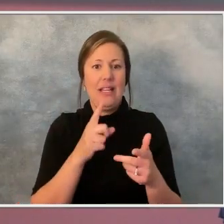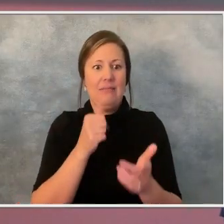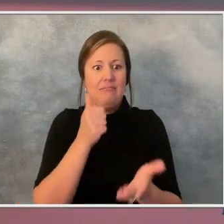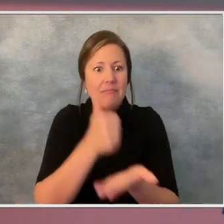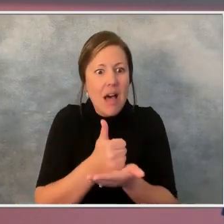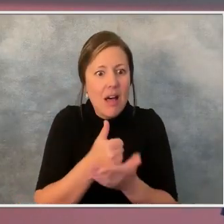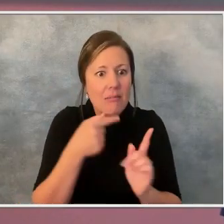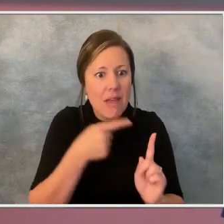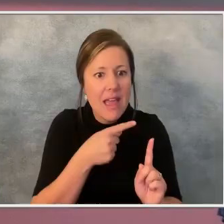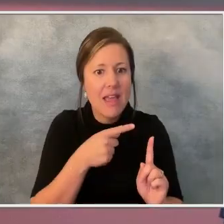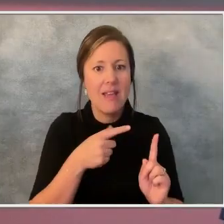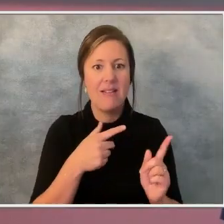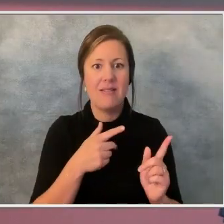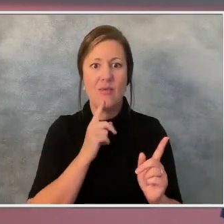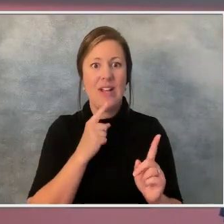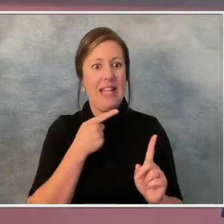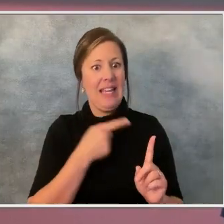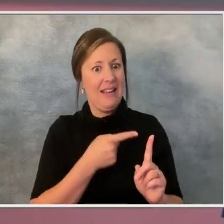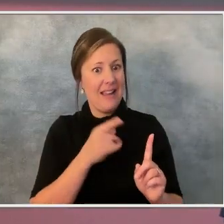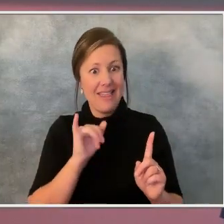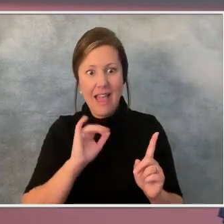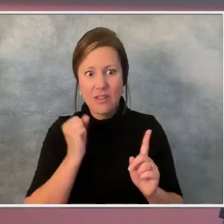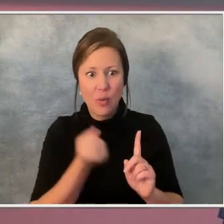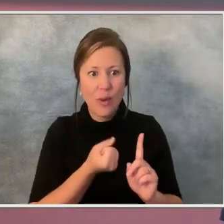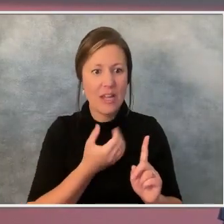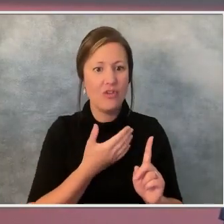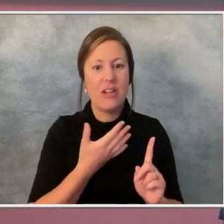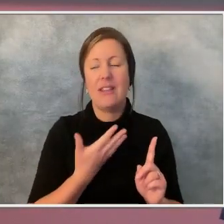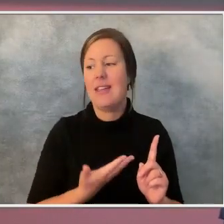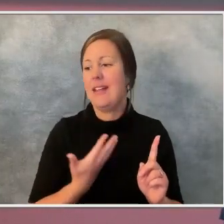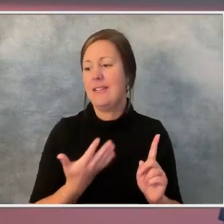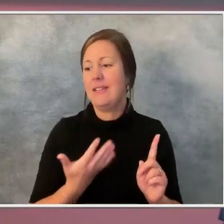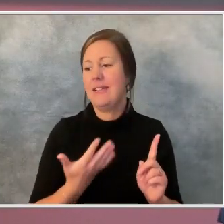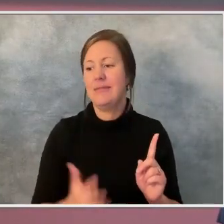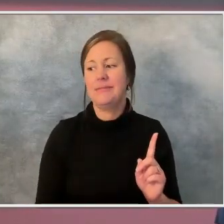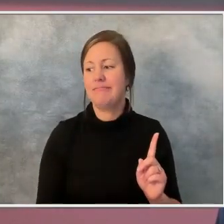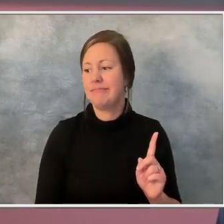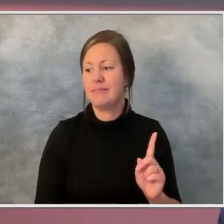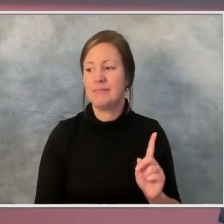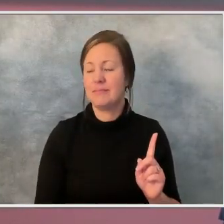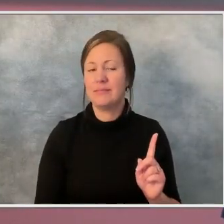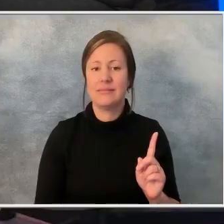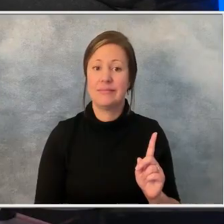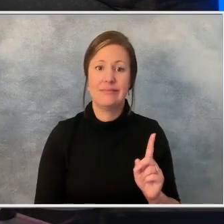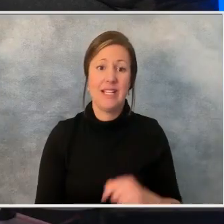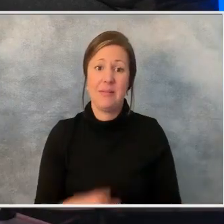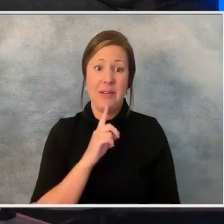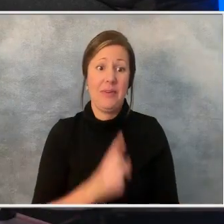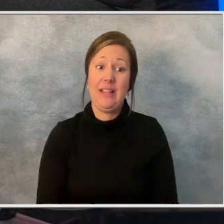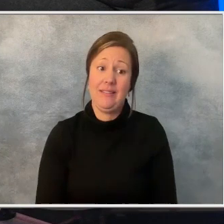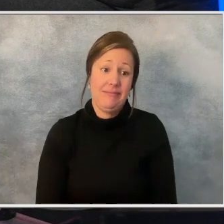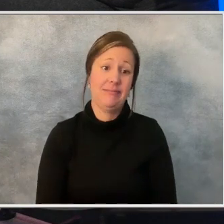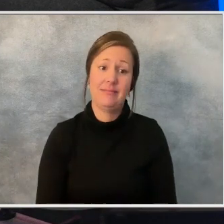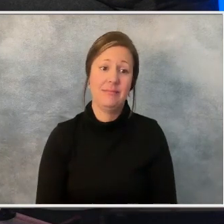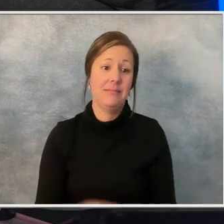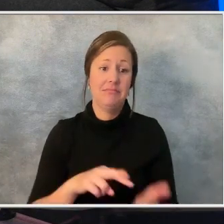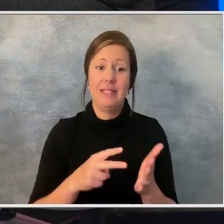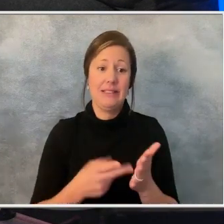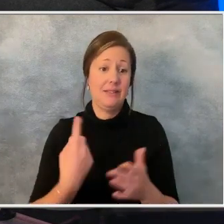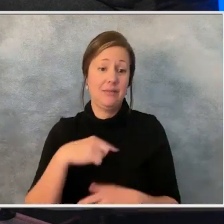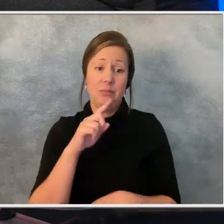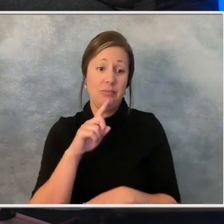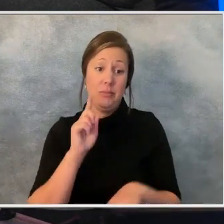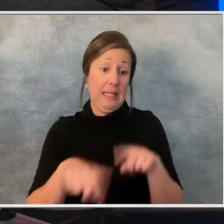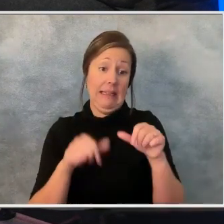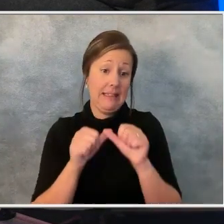Such a in that valued situation, then we shouldn't shut the doors. So. There are a lot of people who are so